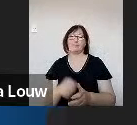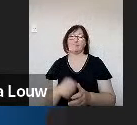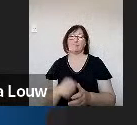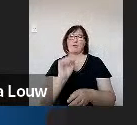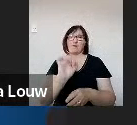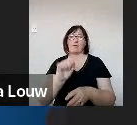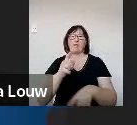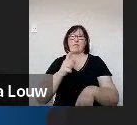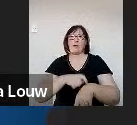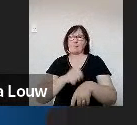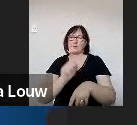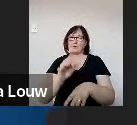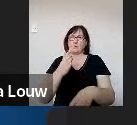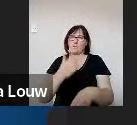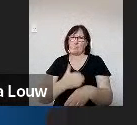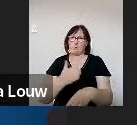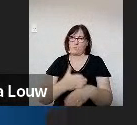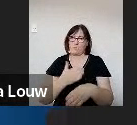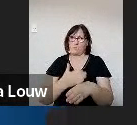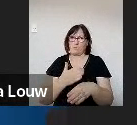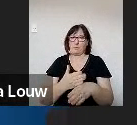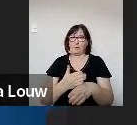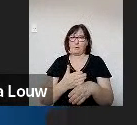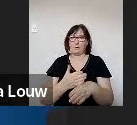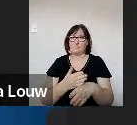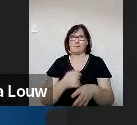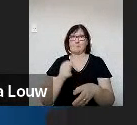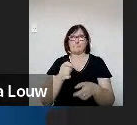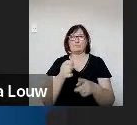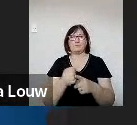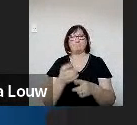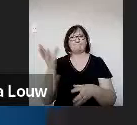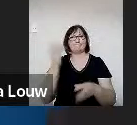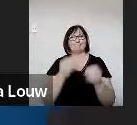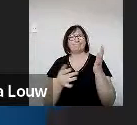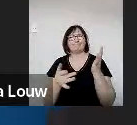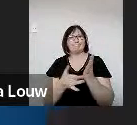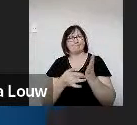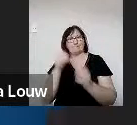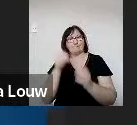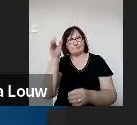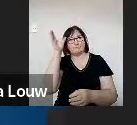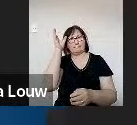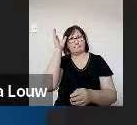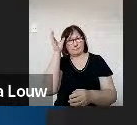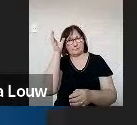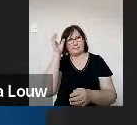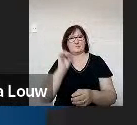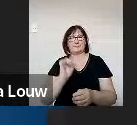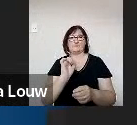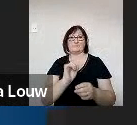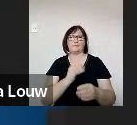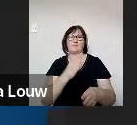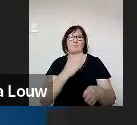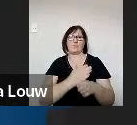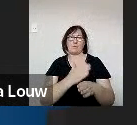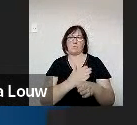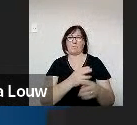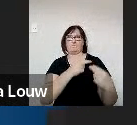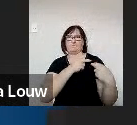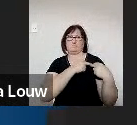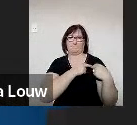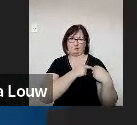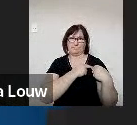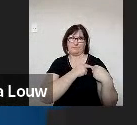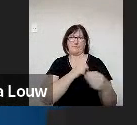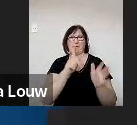years back, she has gained extensive technical expertise in various managerial roles within customs and excise, legal and policy,